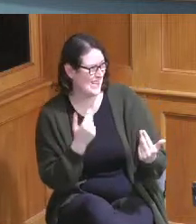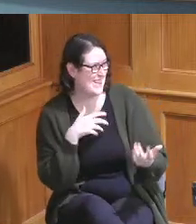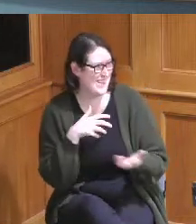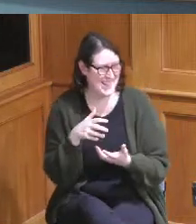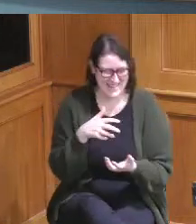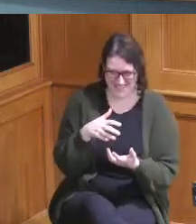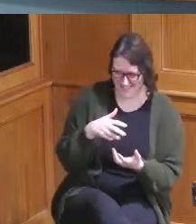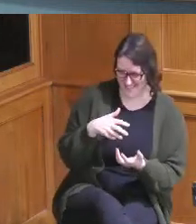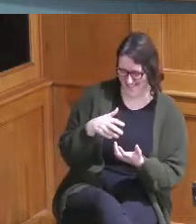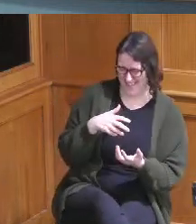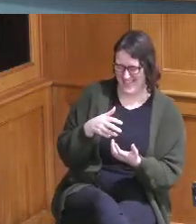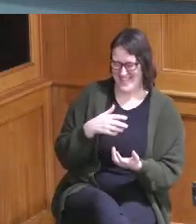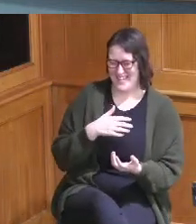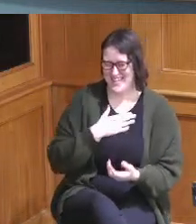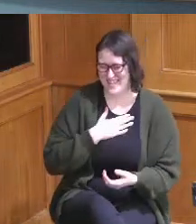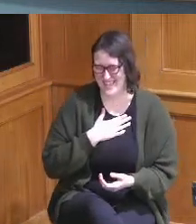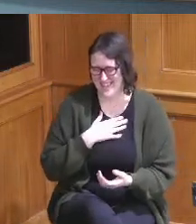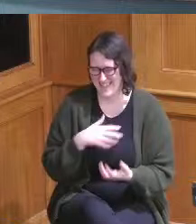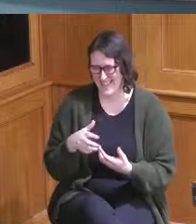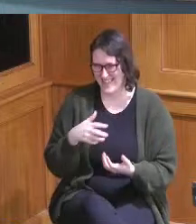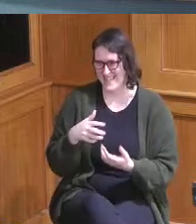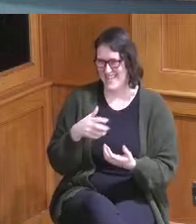anytime, Commissioner.